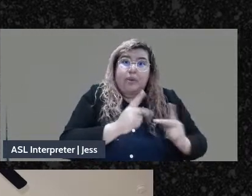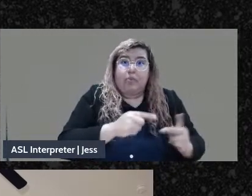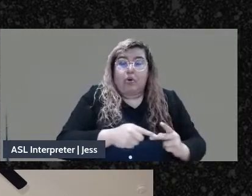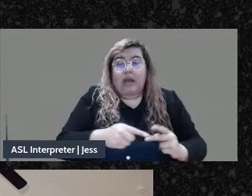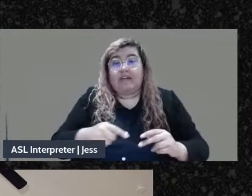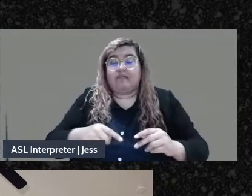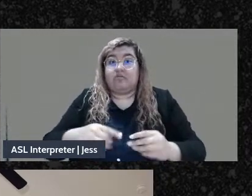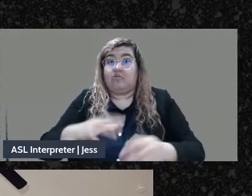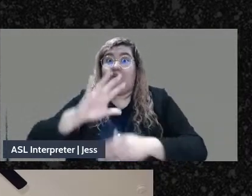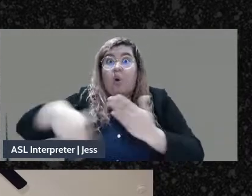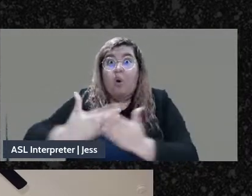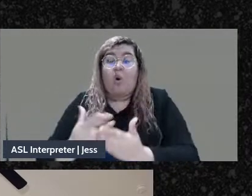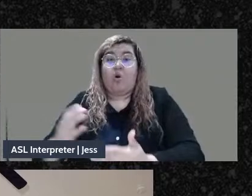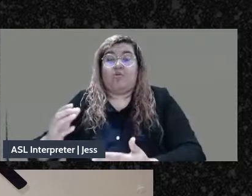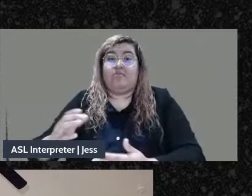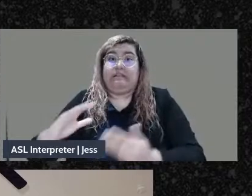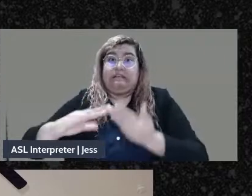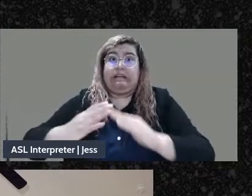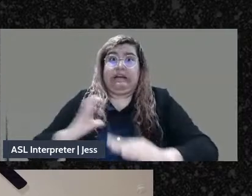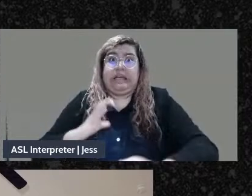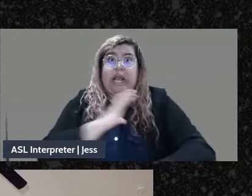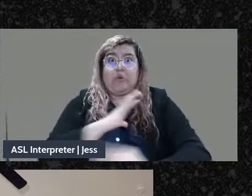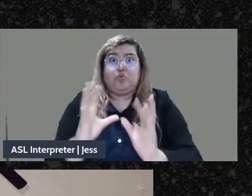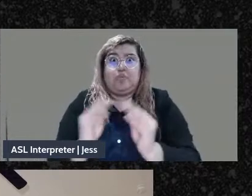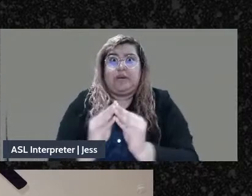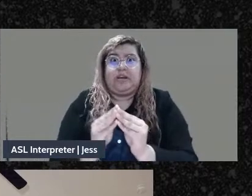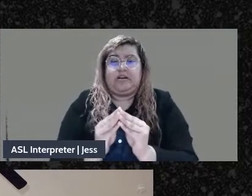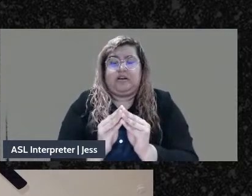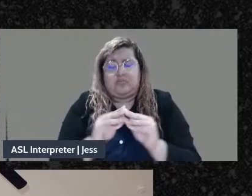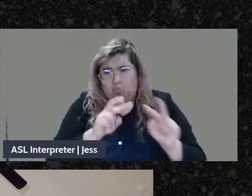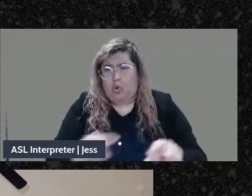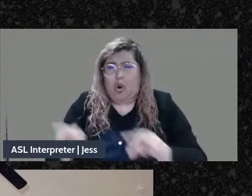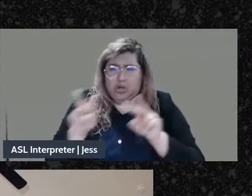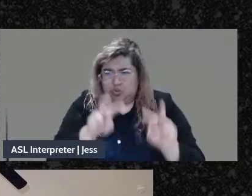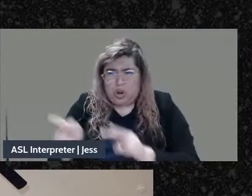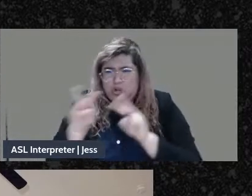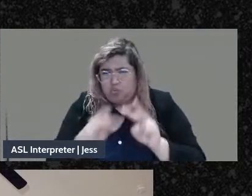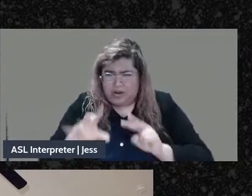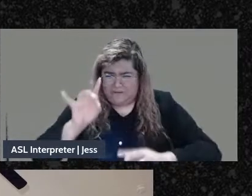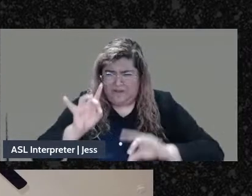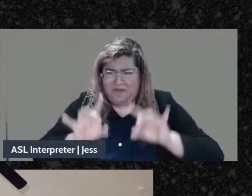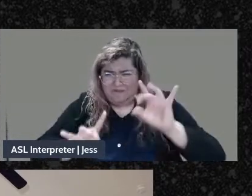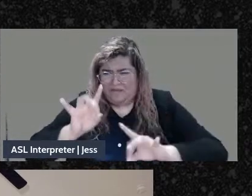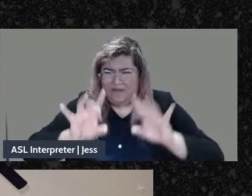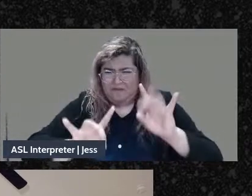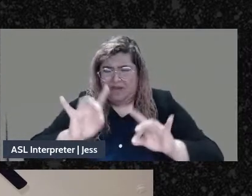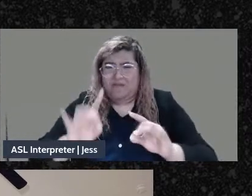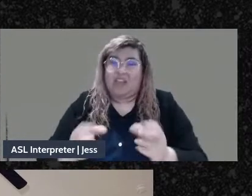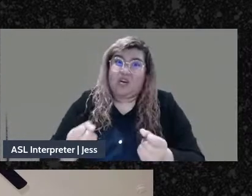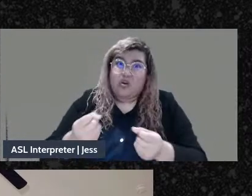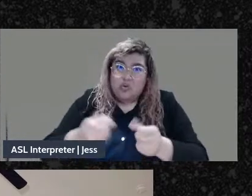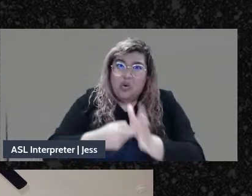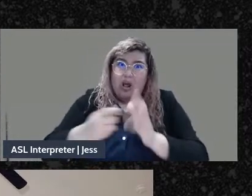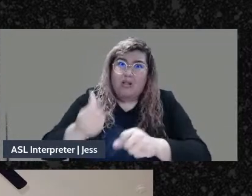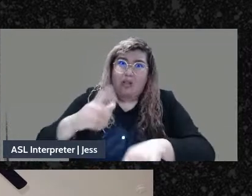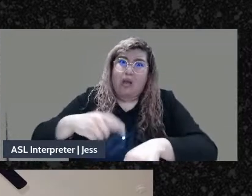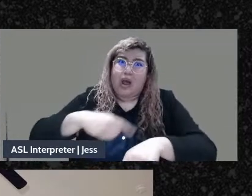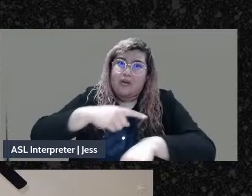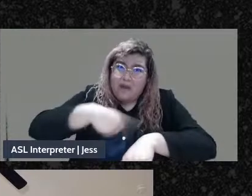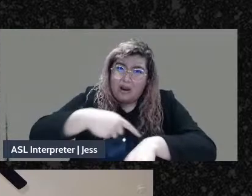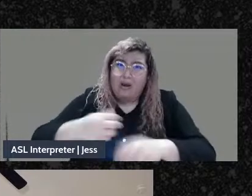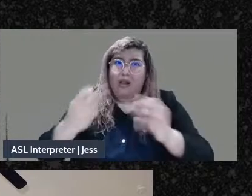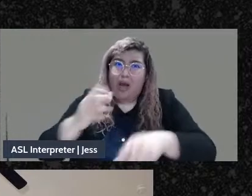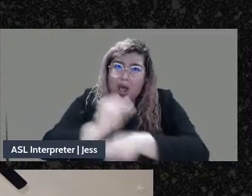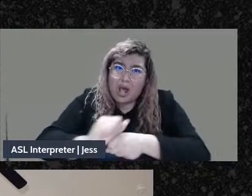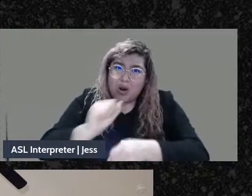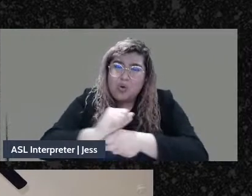reporting back and like raising red flags for where they were trying to slip money back in and constantly pushing back, right? And I think the final thing